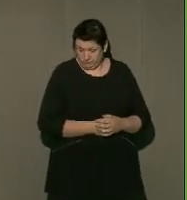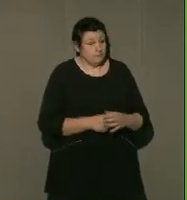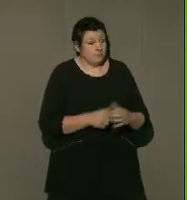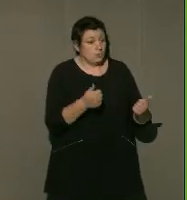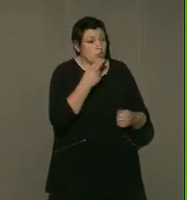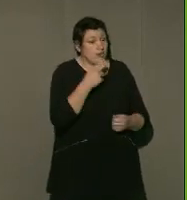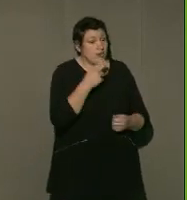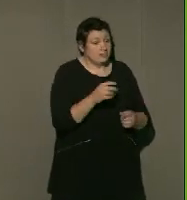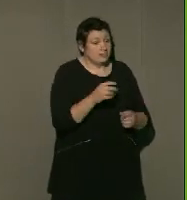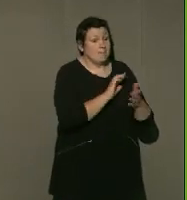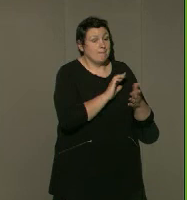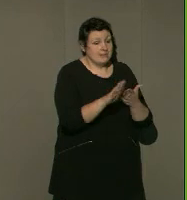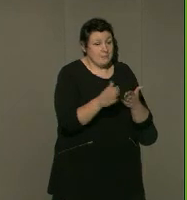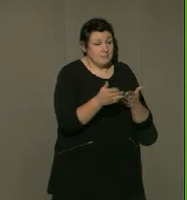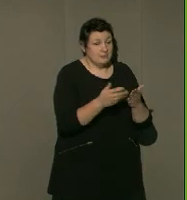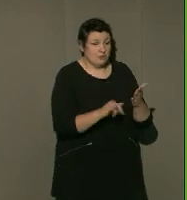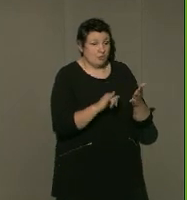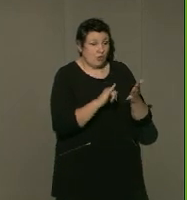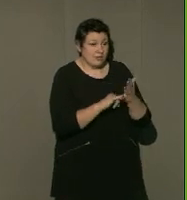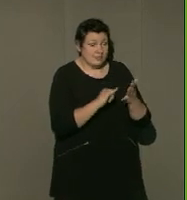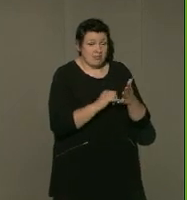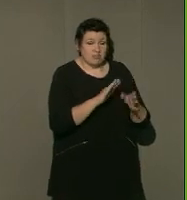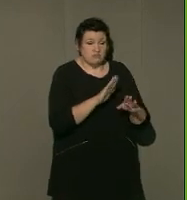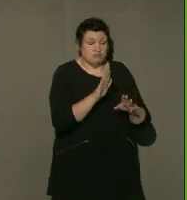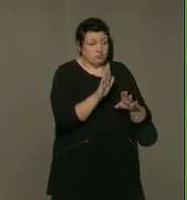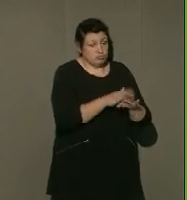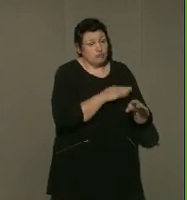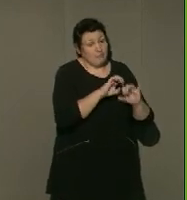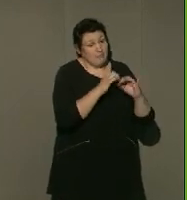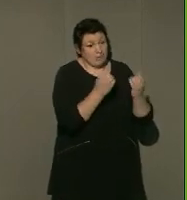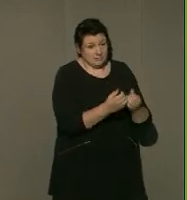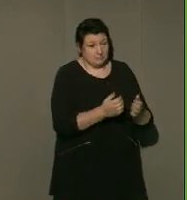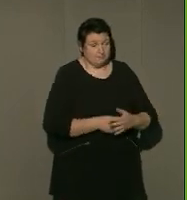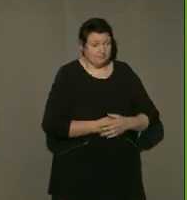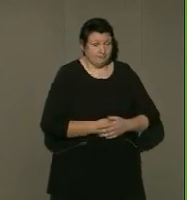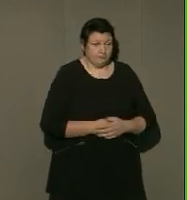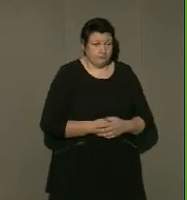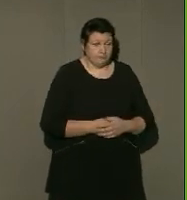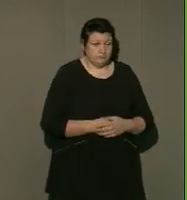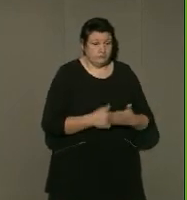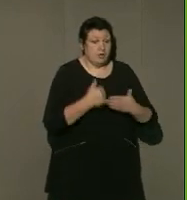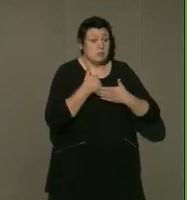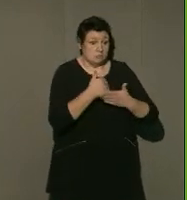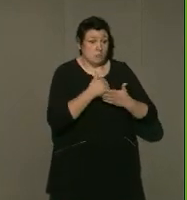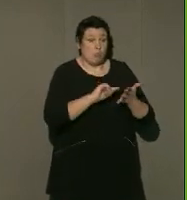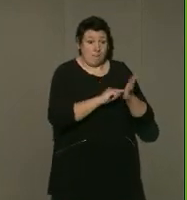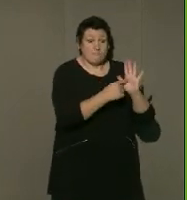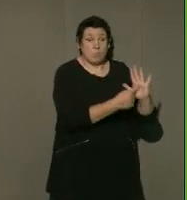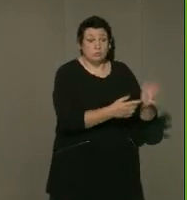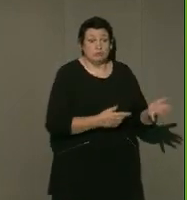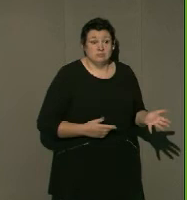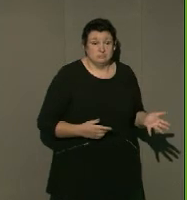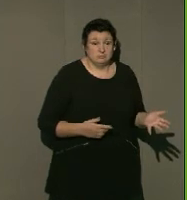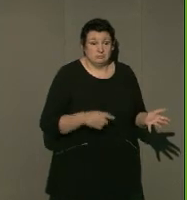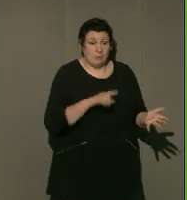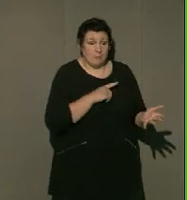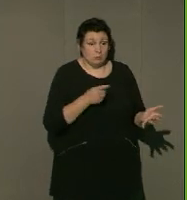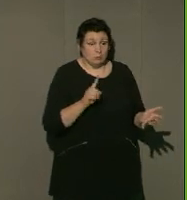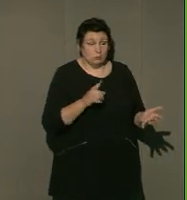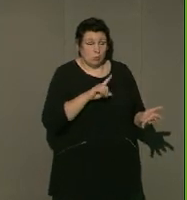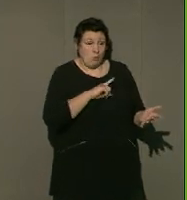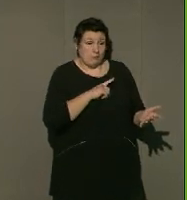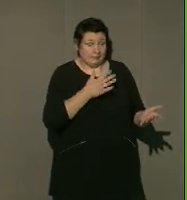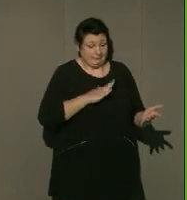name is Peter Hamilton from Southwark Green Party. I support the motion because we need a new